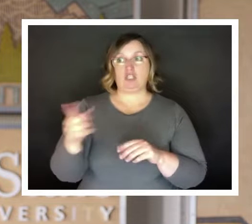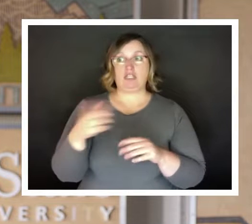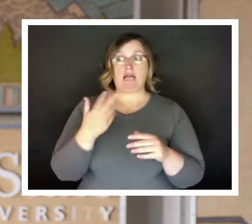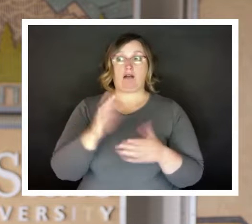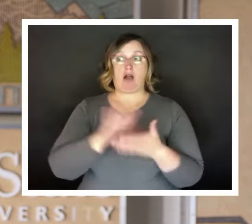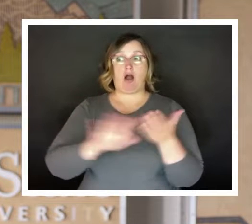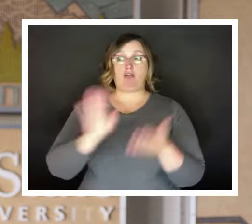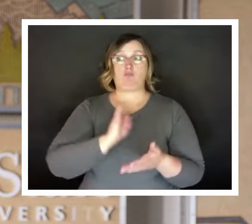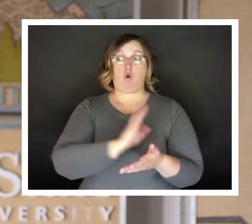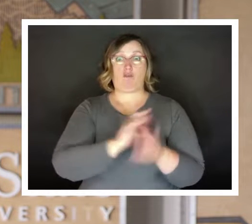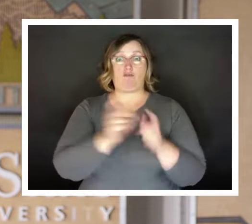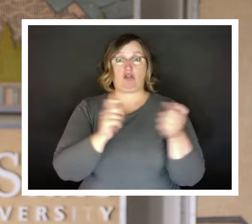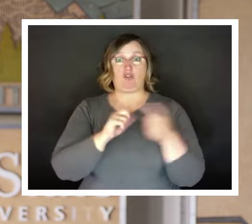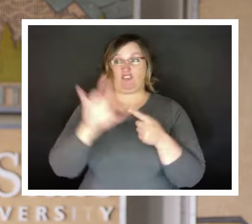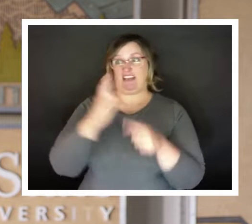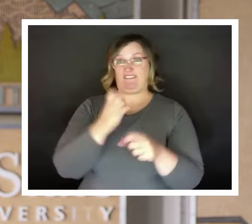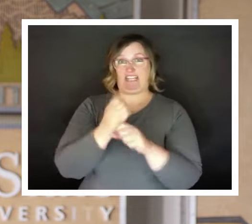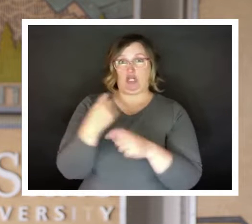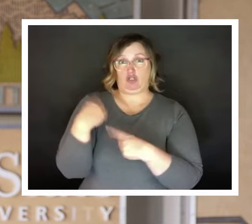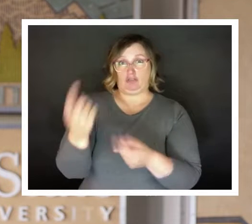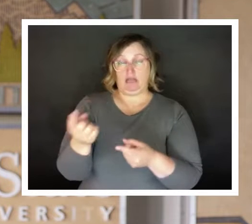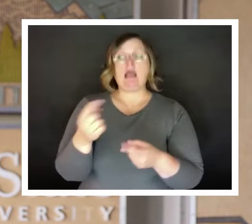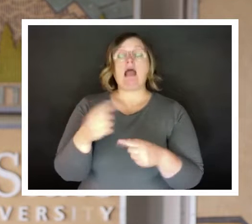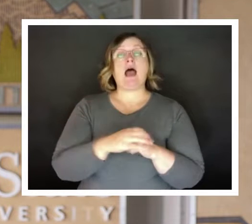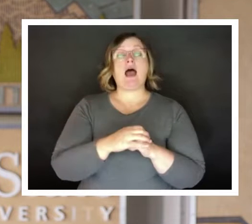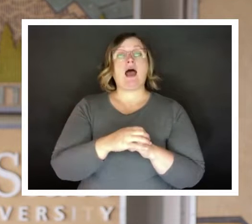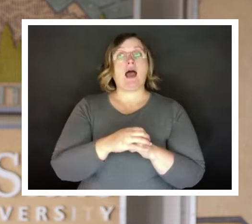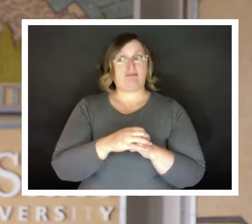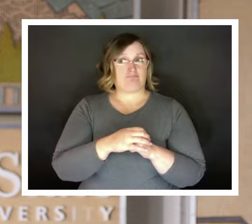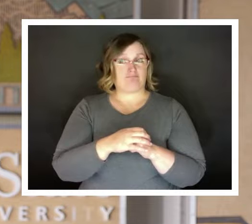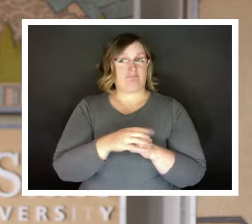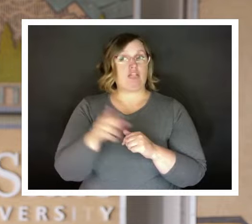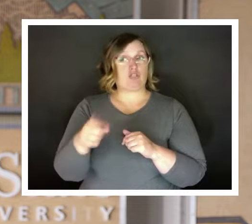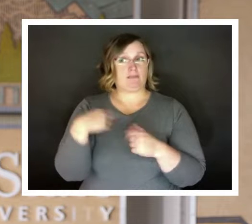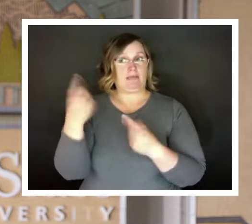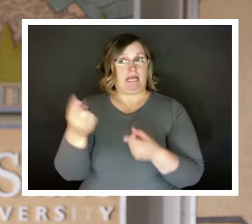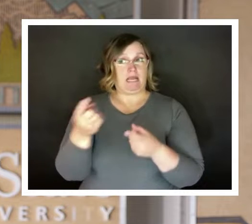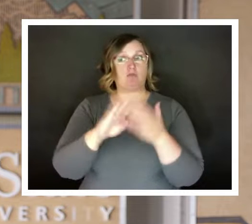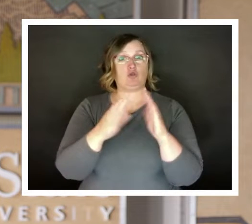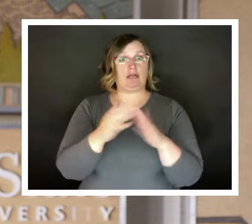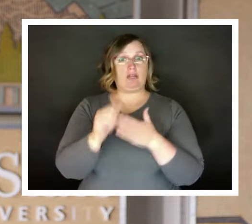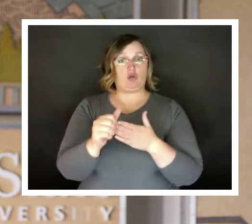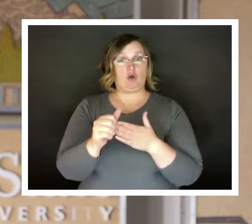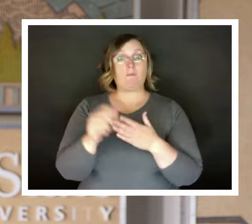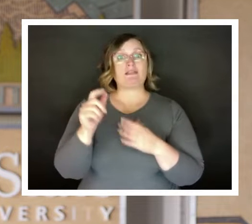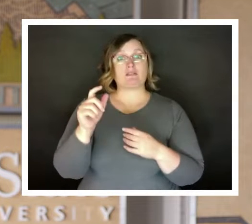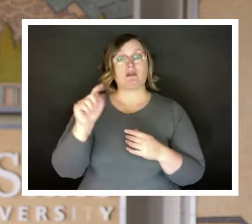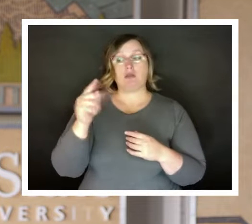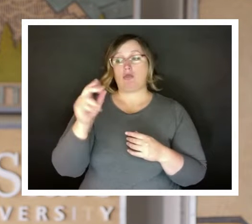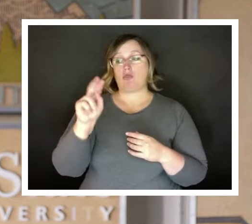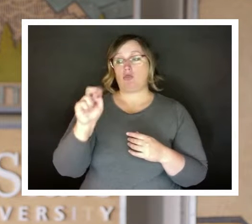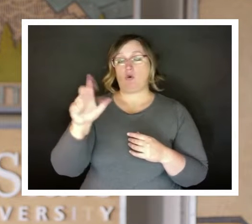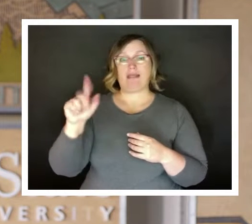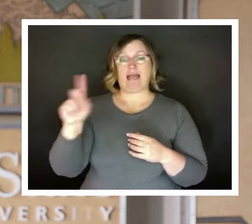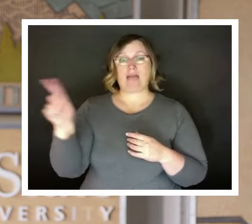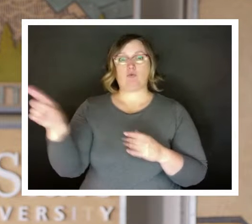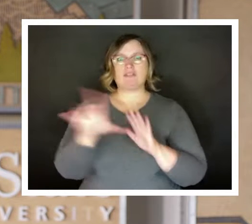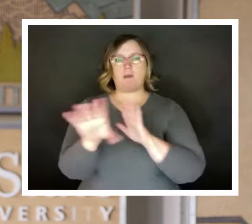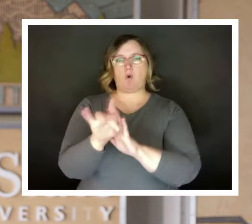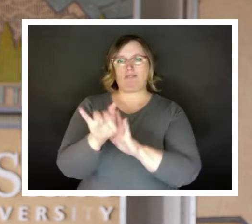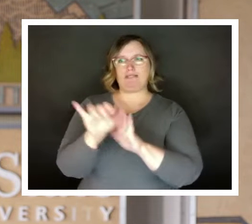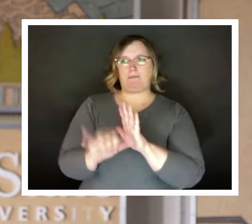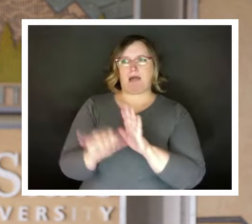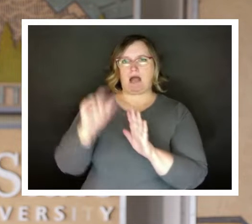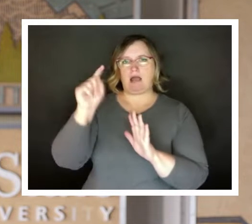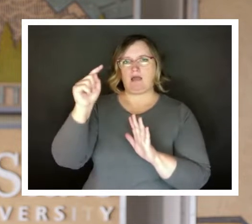and is its immediate past chair. A community leader, Ms. Thorne Ladd was appointed by Governor Kate Brown to the Early Learning